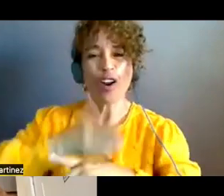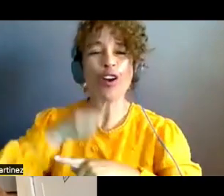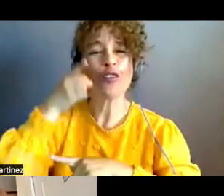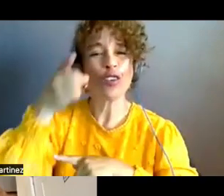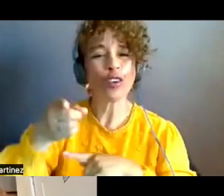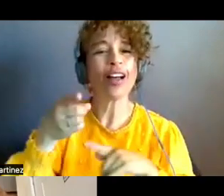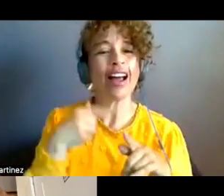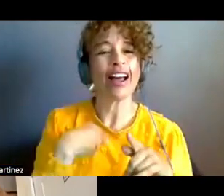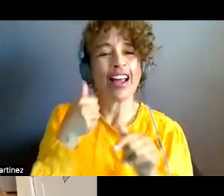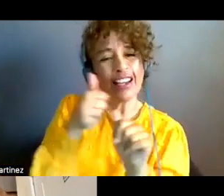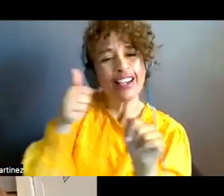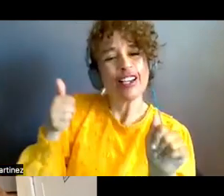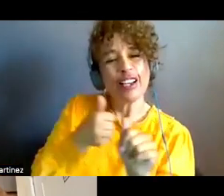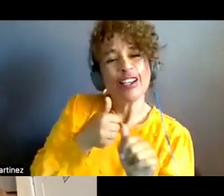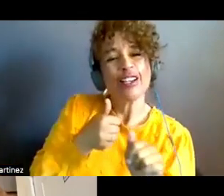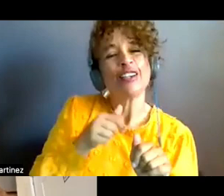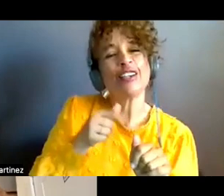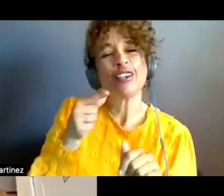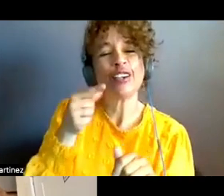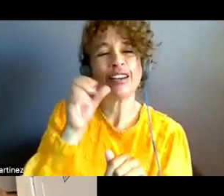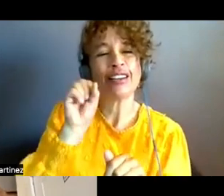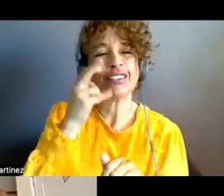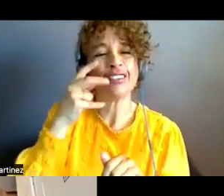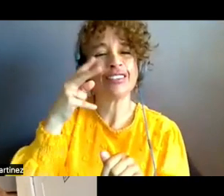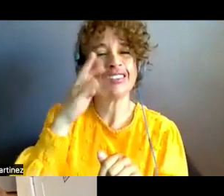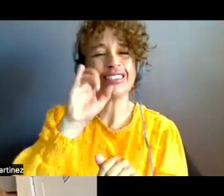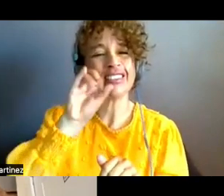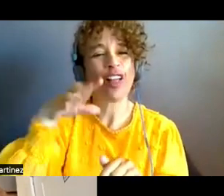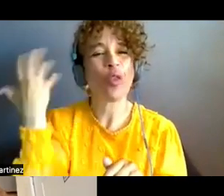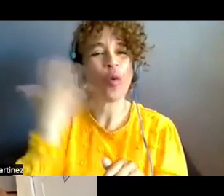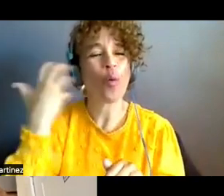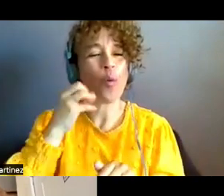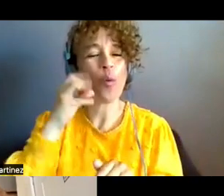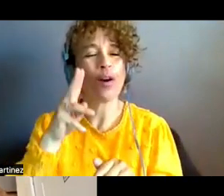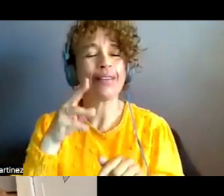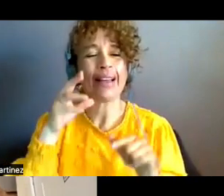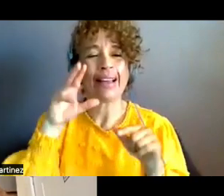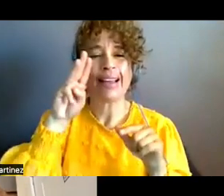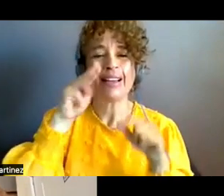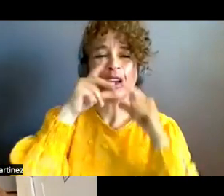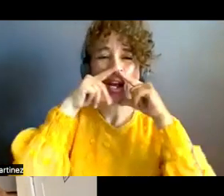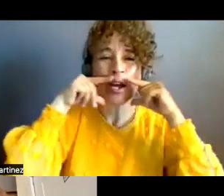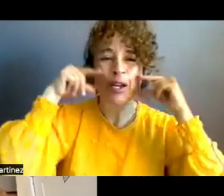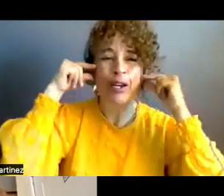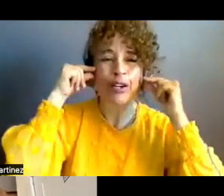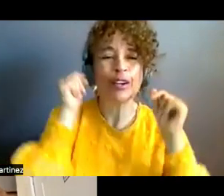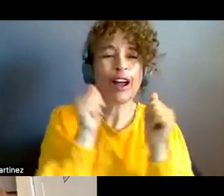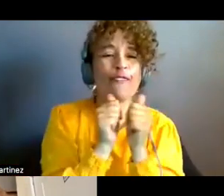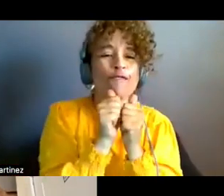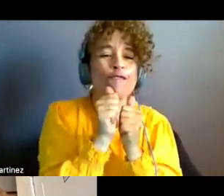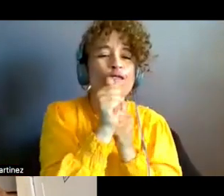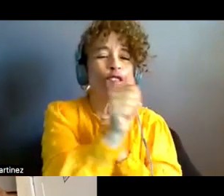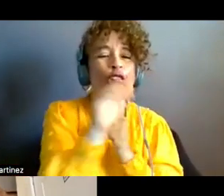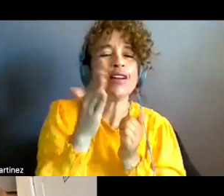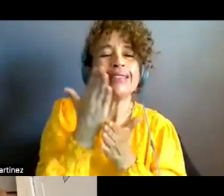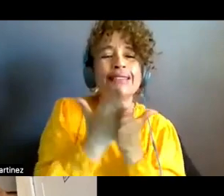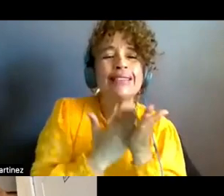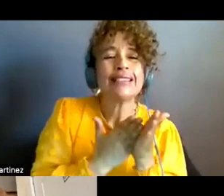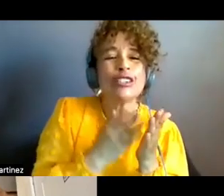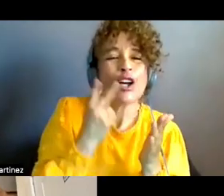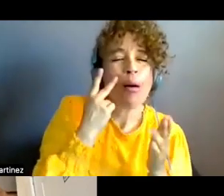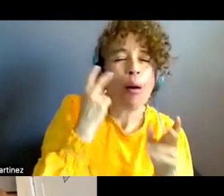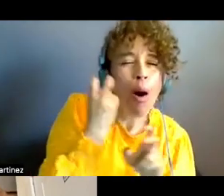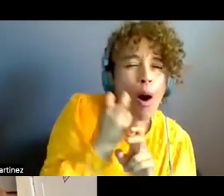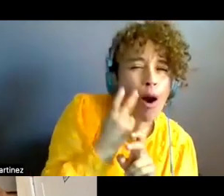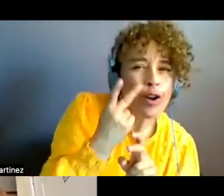I was behind a plexiglass shield. Oh, wow. And then I had a mask and there was a cellist far away and we somehow had to see each other to